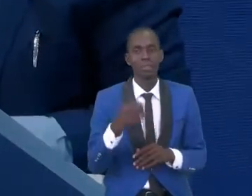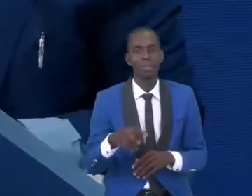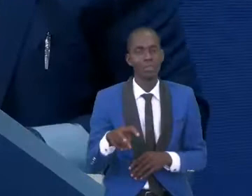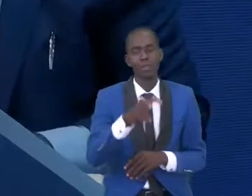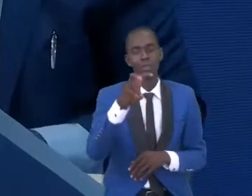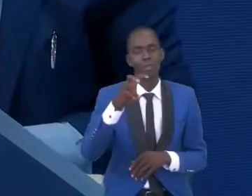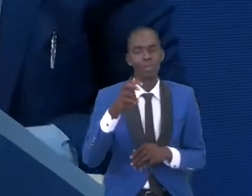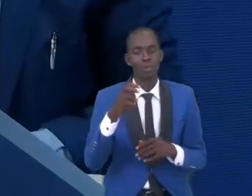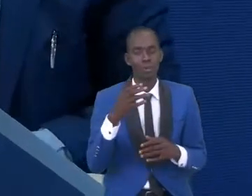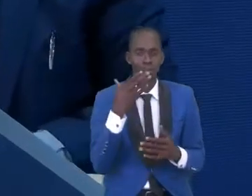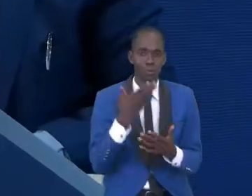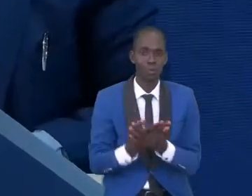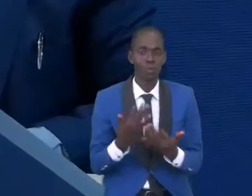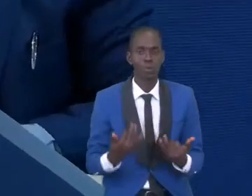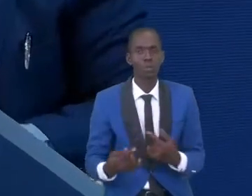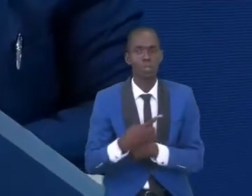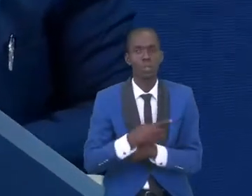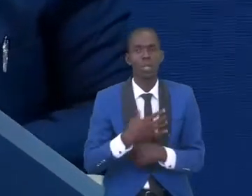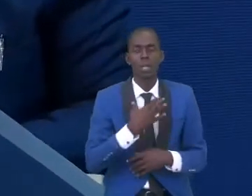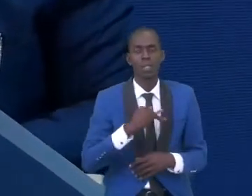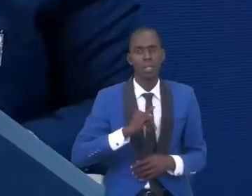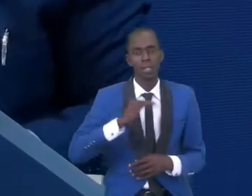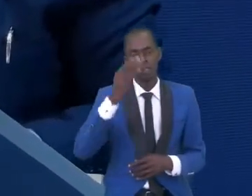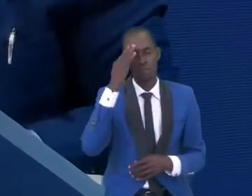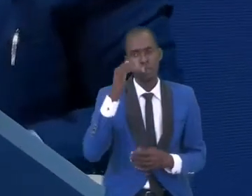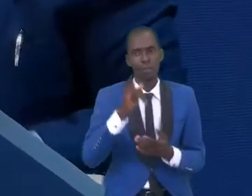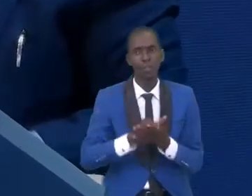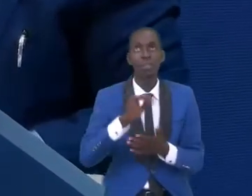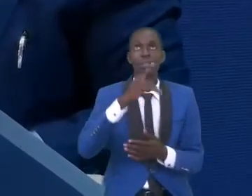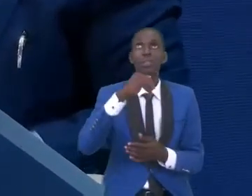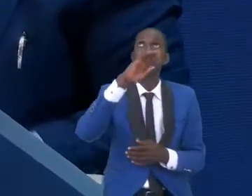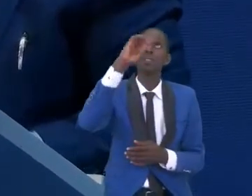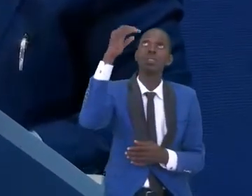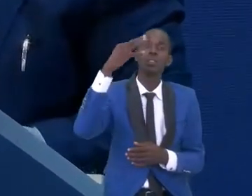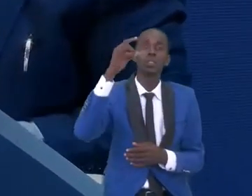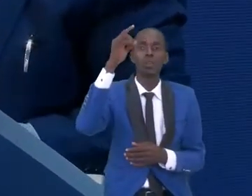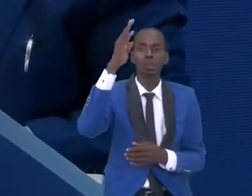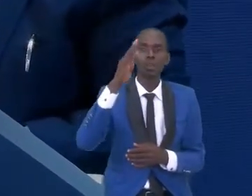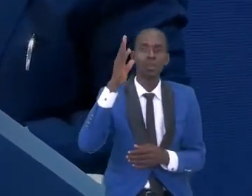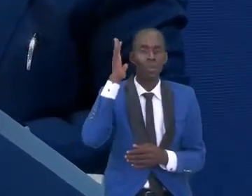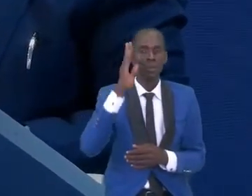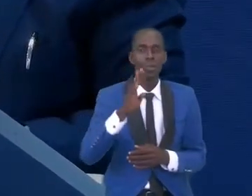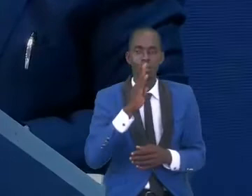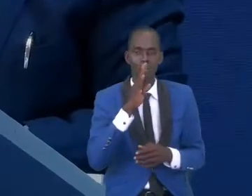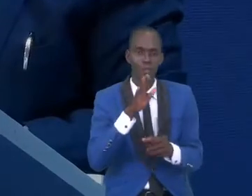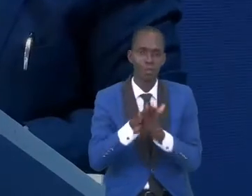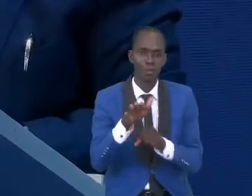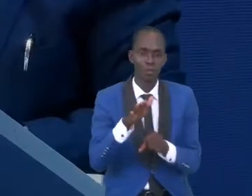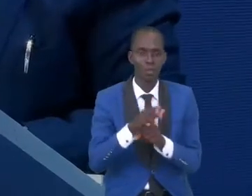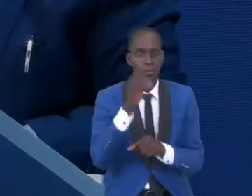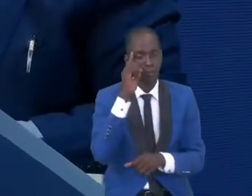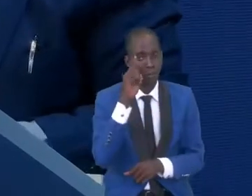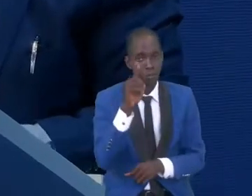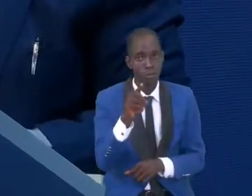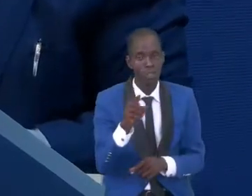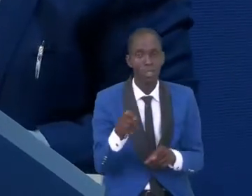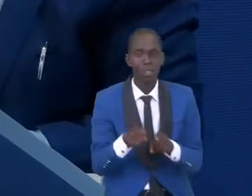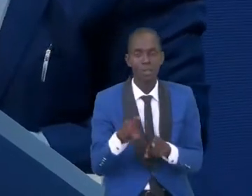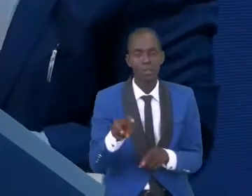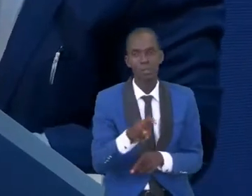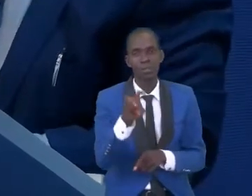And I know that the grace of God will be sufficient for you. As